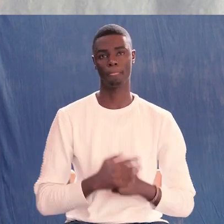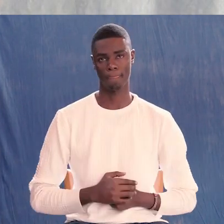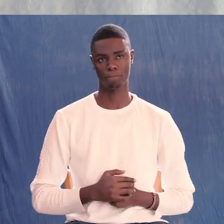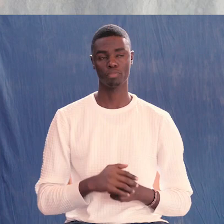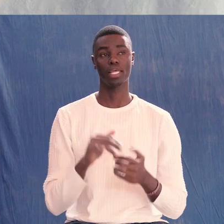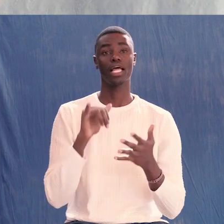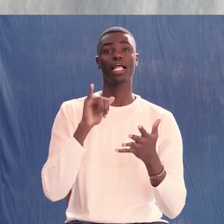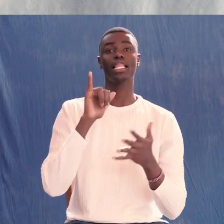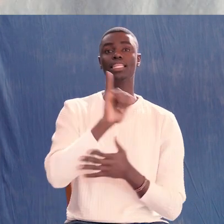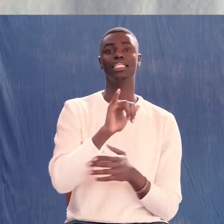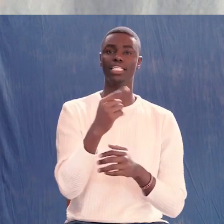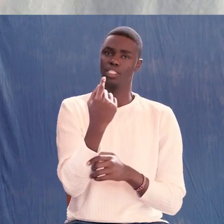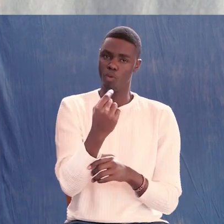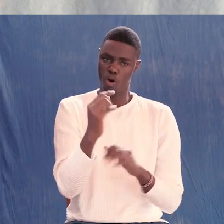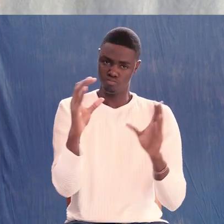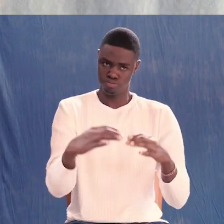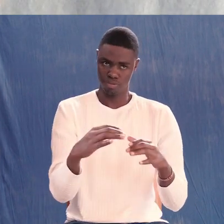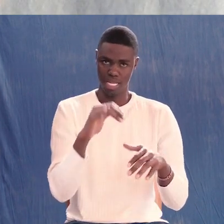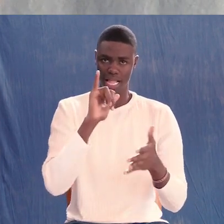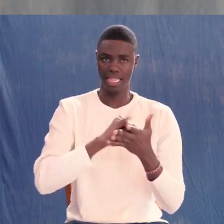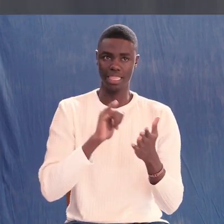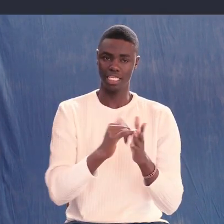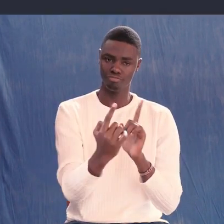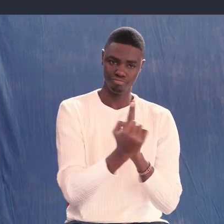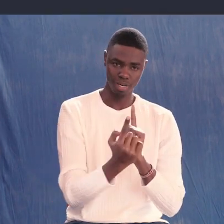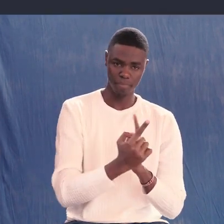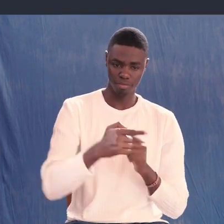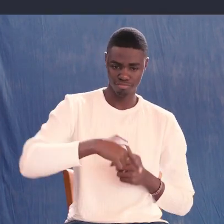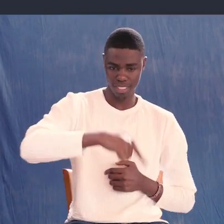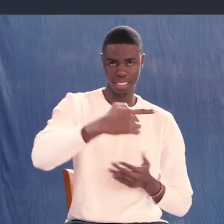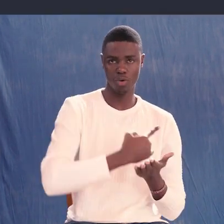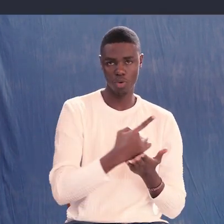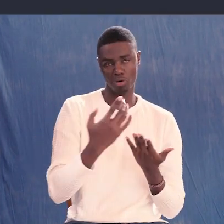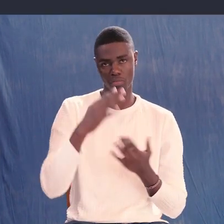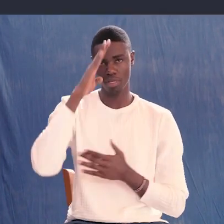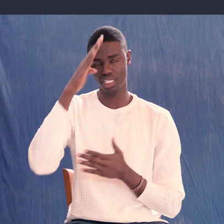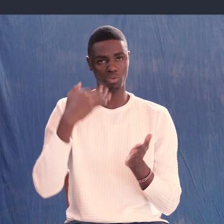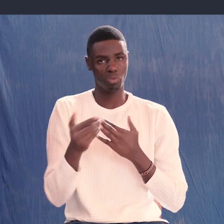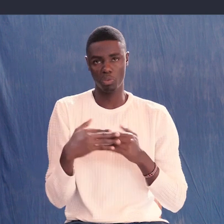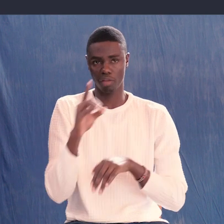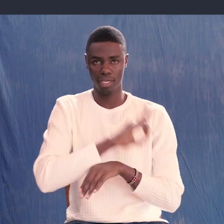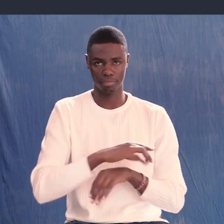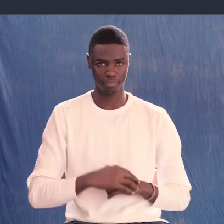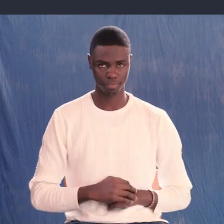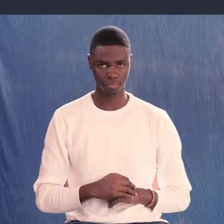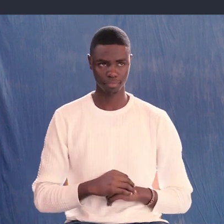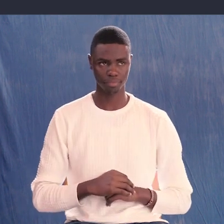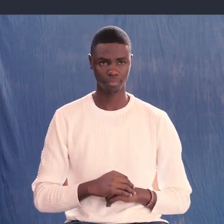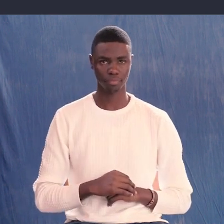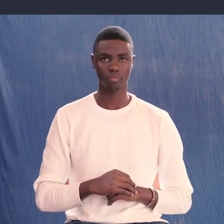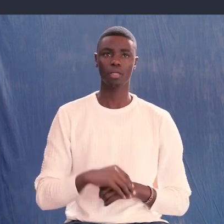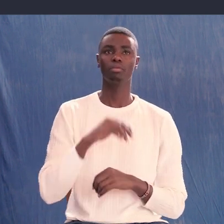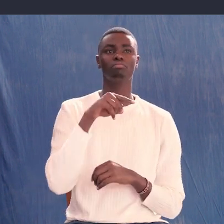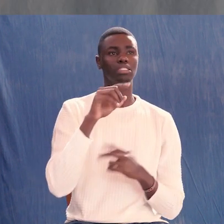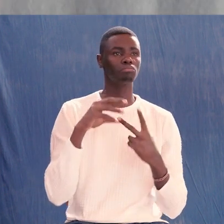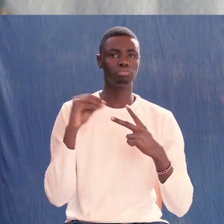This is a small group that meets during the week or on a Sunday or whatever day you